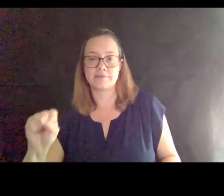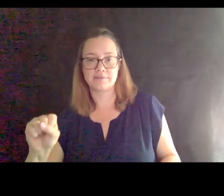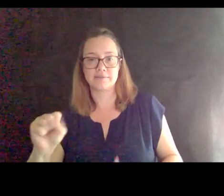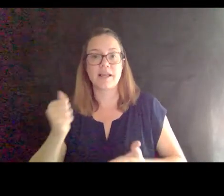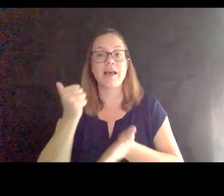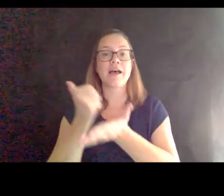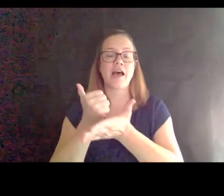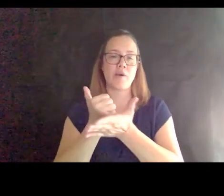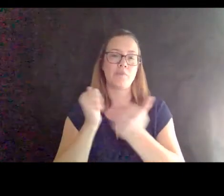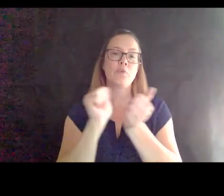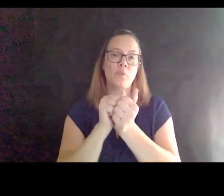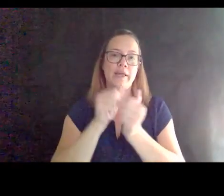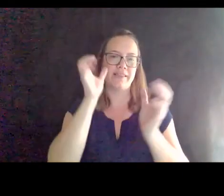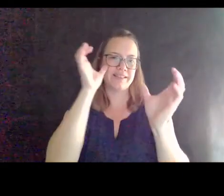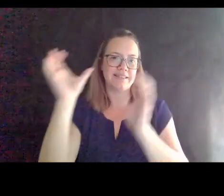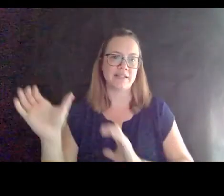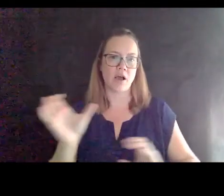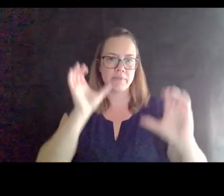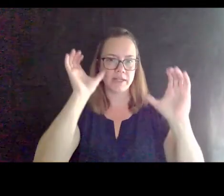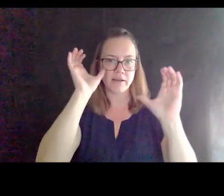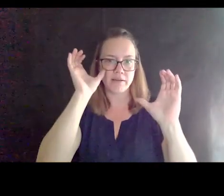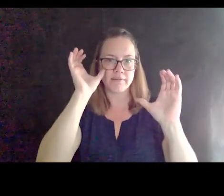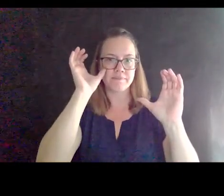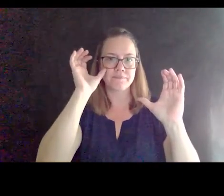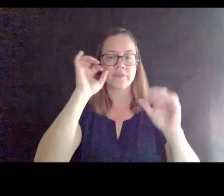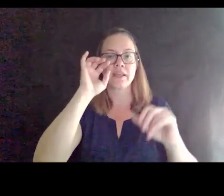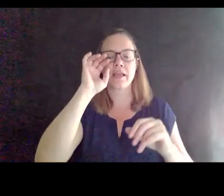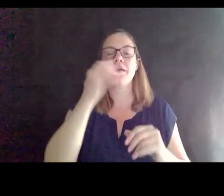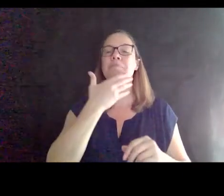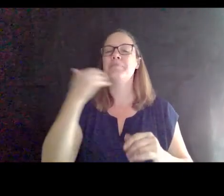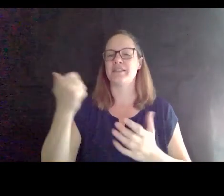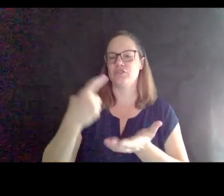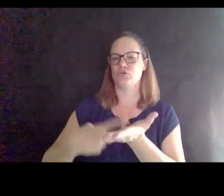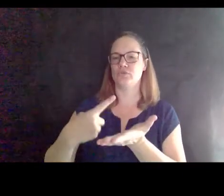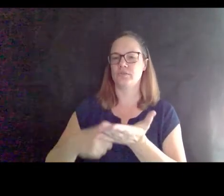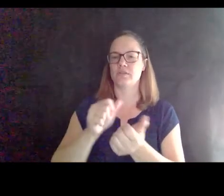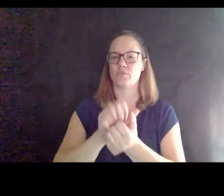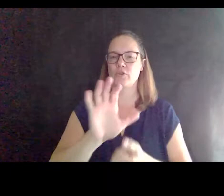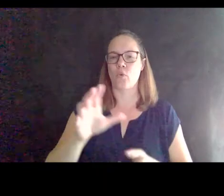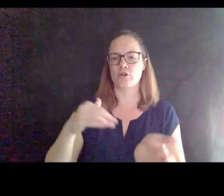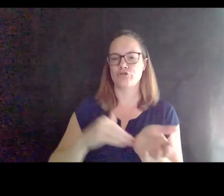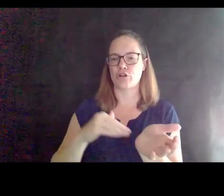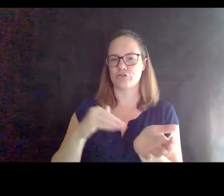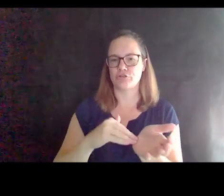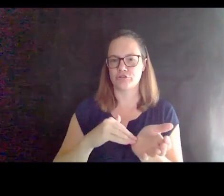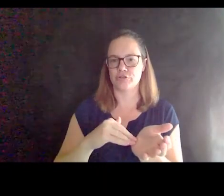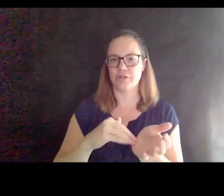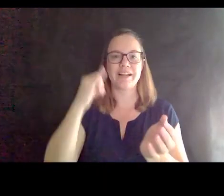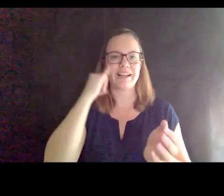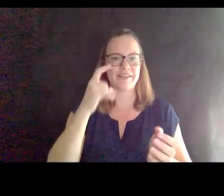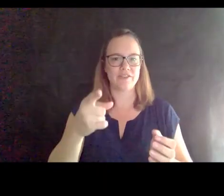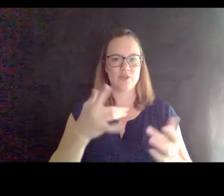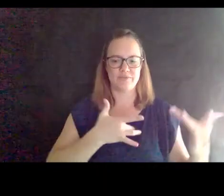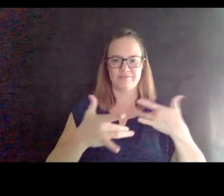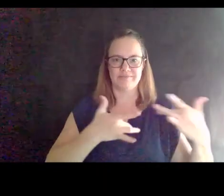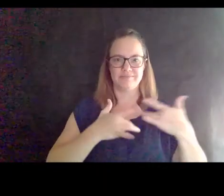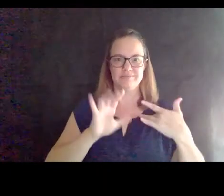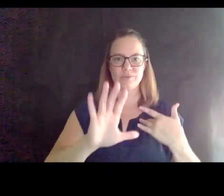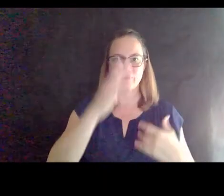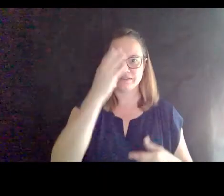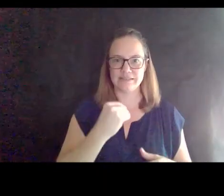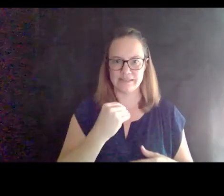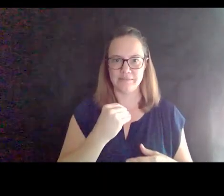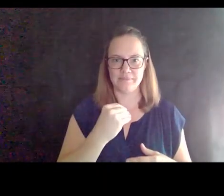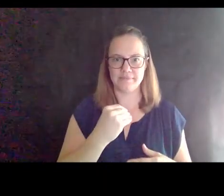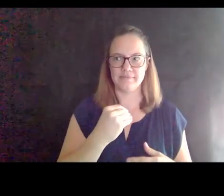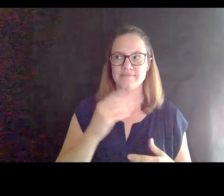insomnia. But again, it's always best to talk to your healthcare provider if you have a concern with your sleep in